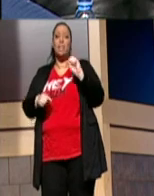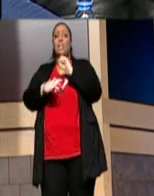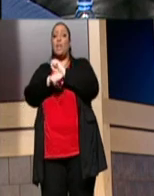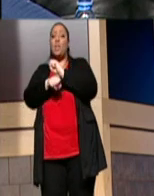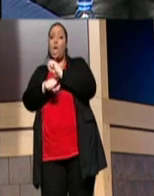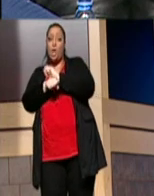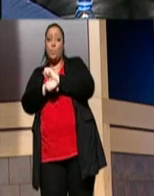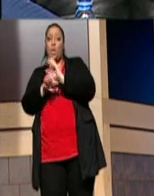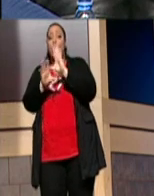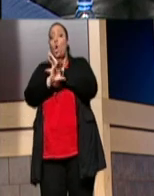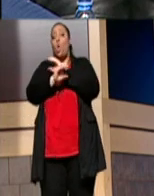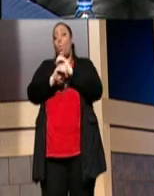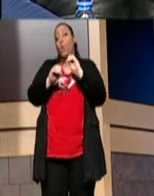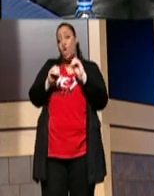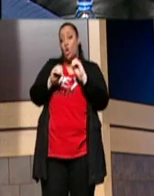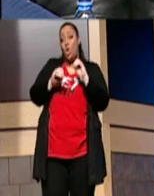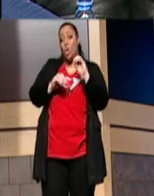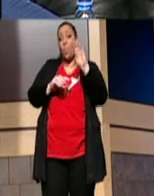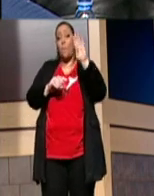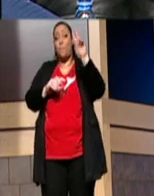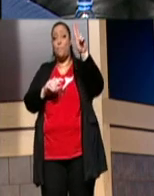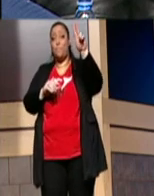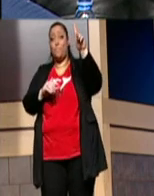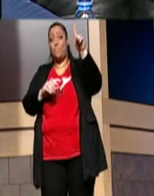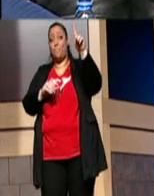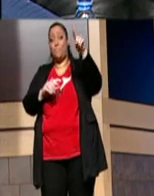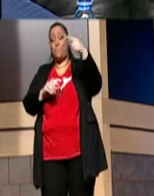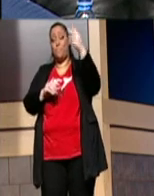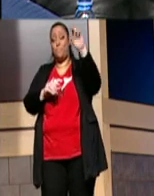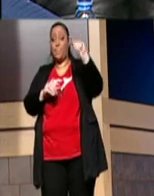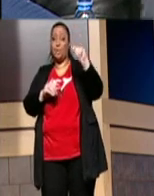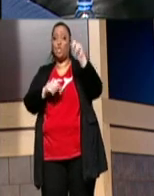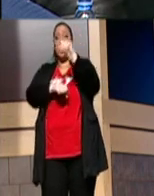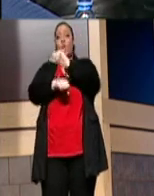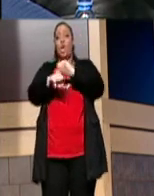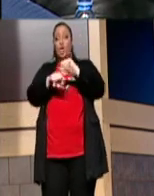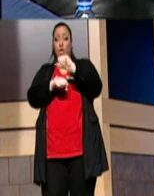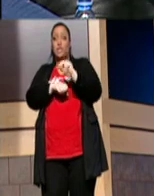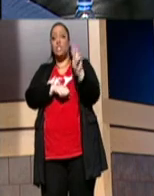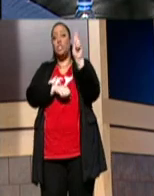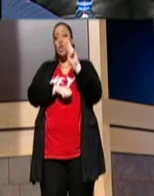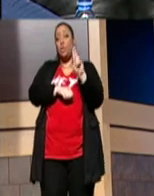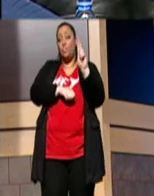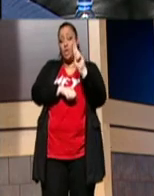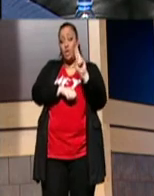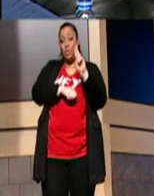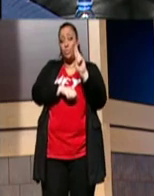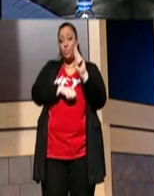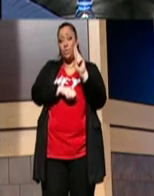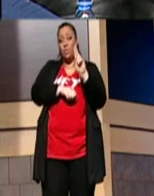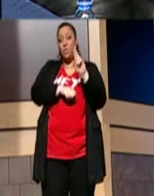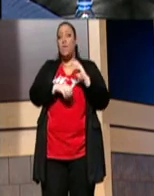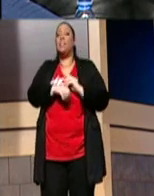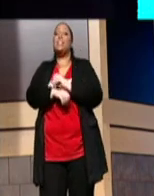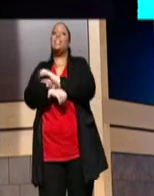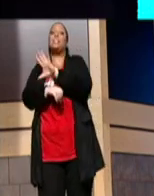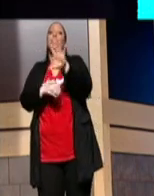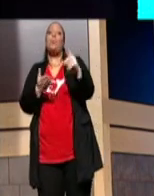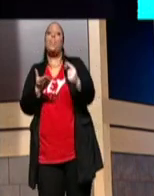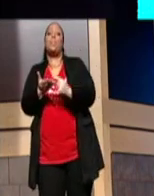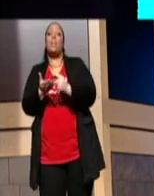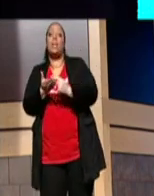a no-budget anointing. And this money is going to be used to take this gospel all over the world. I think